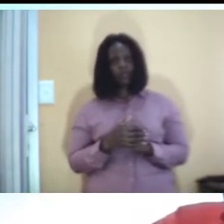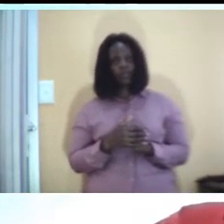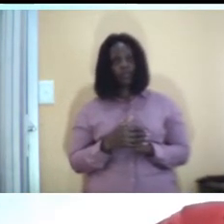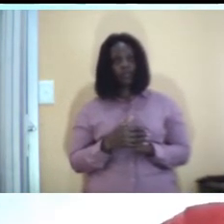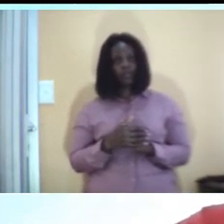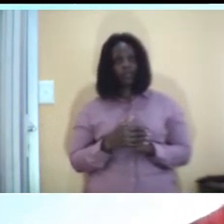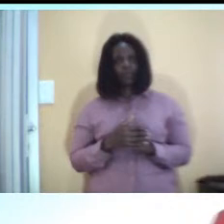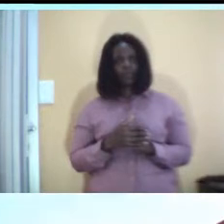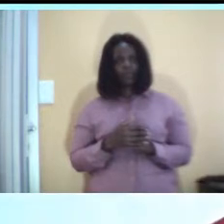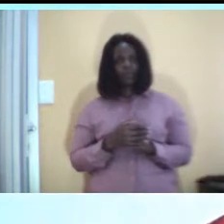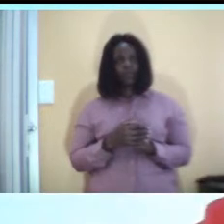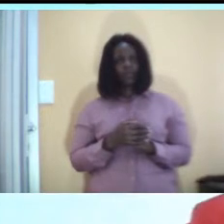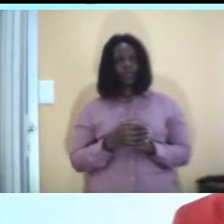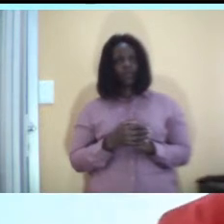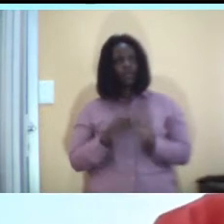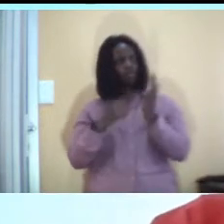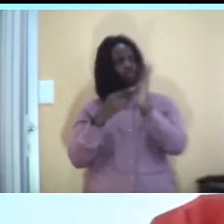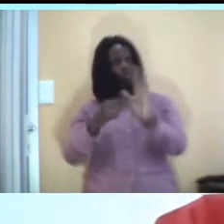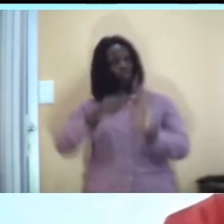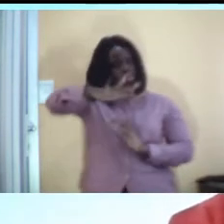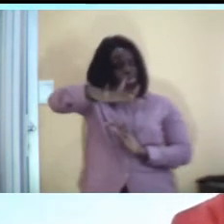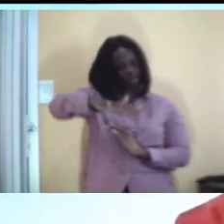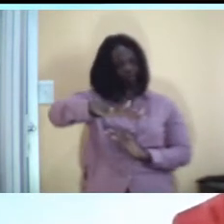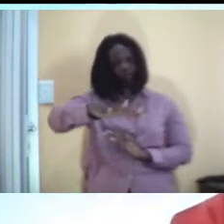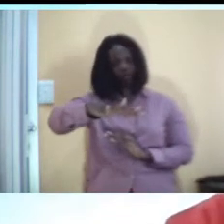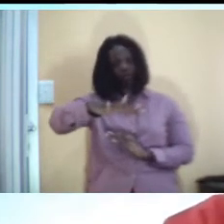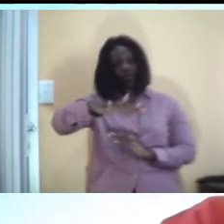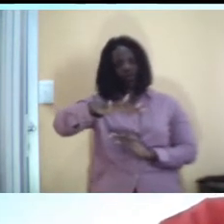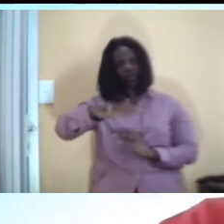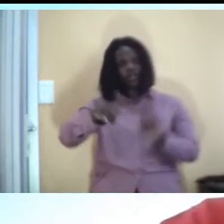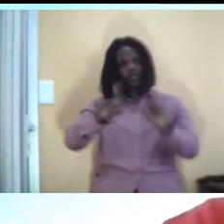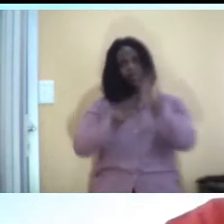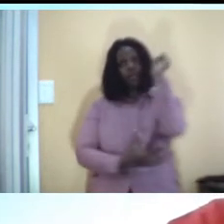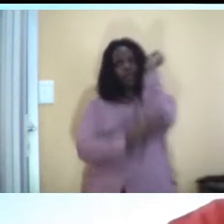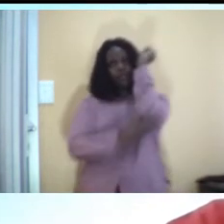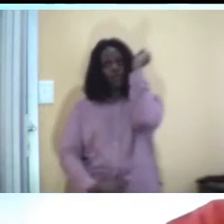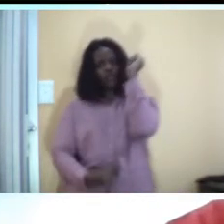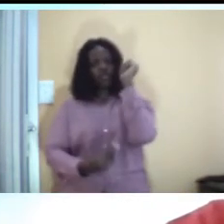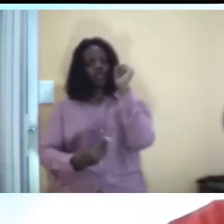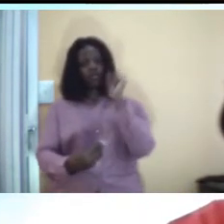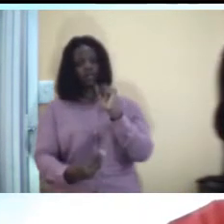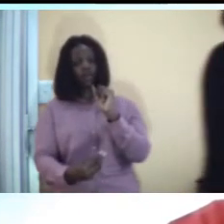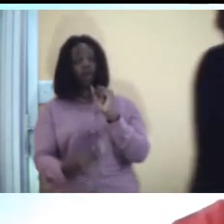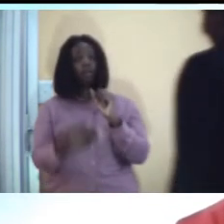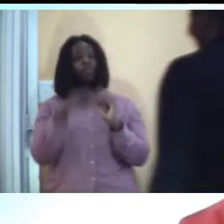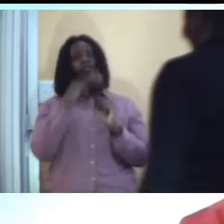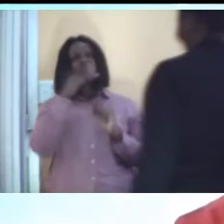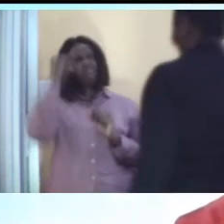inadequacy and poverty of logic.